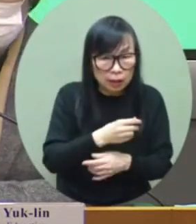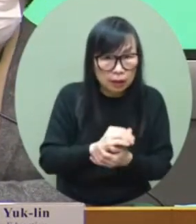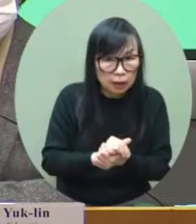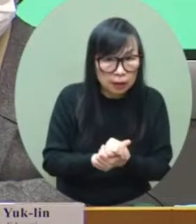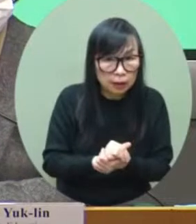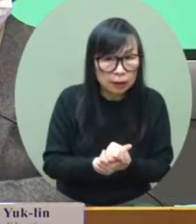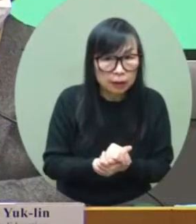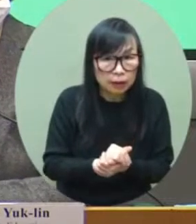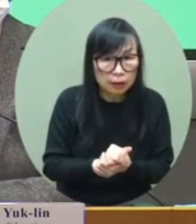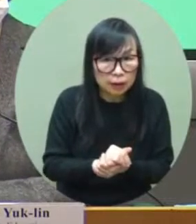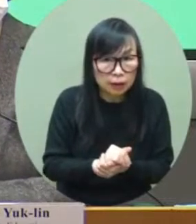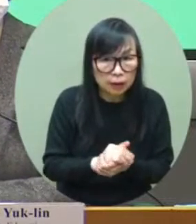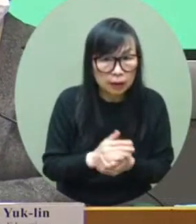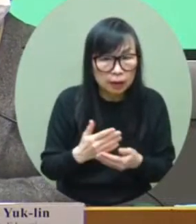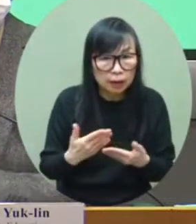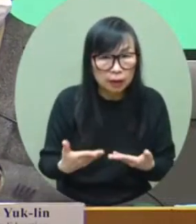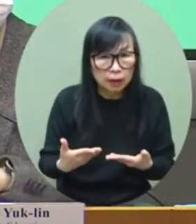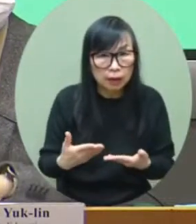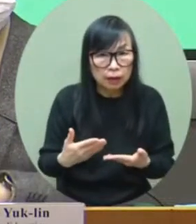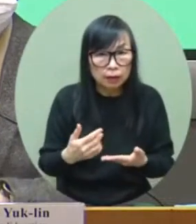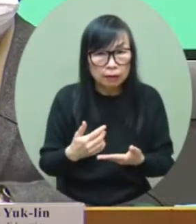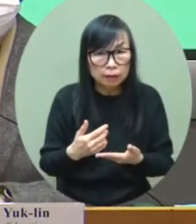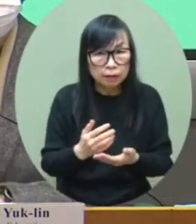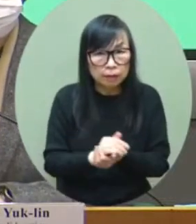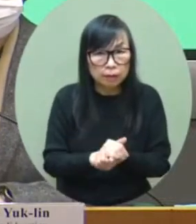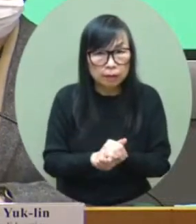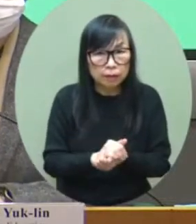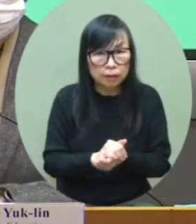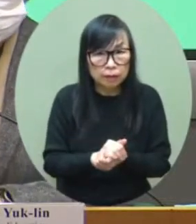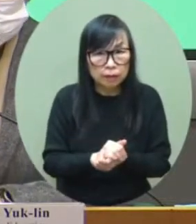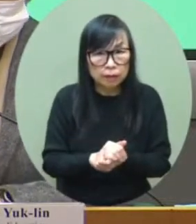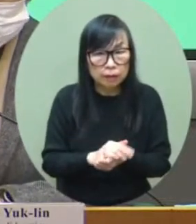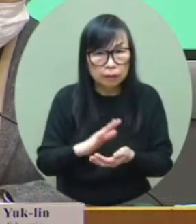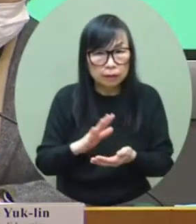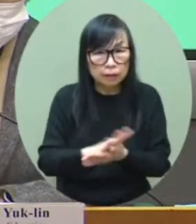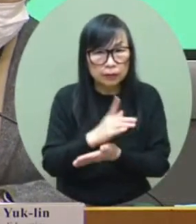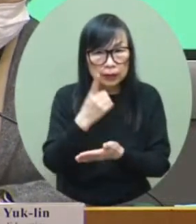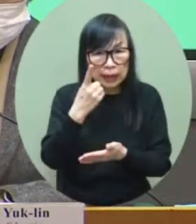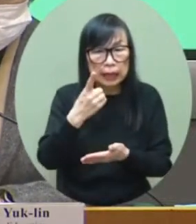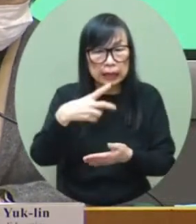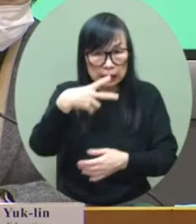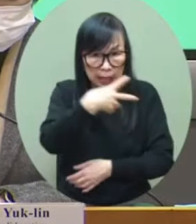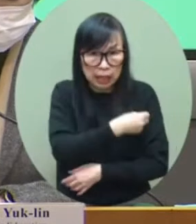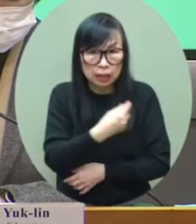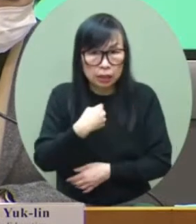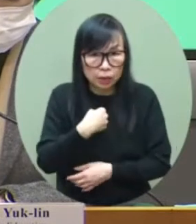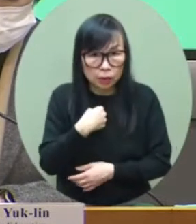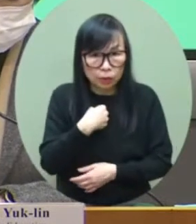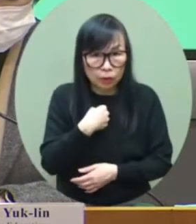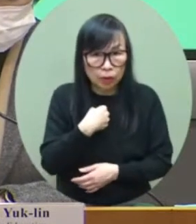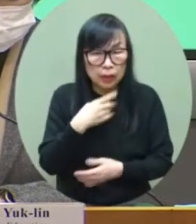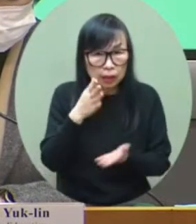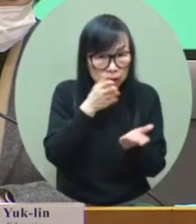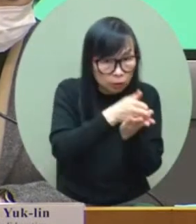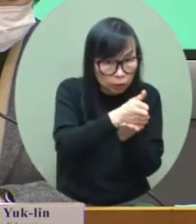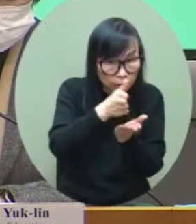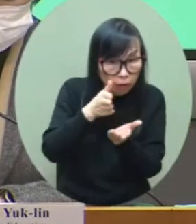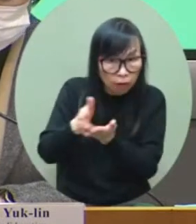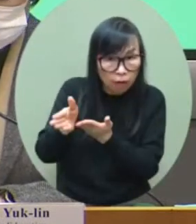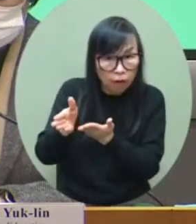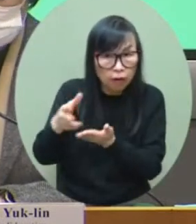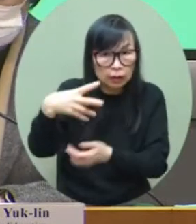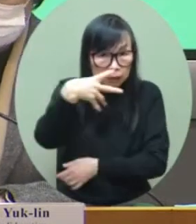they suggest getting vaccinated every 6 months. And in the US, it's annual vaccination. So